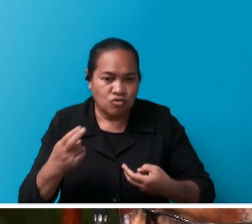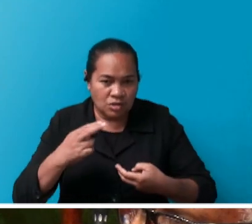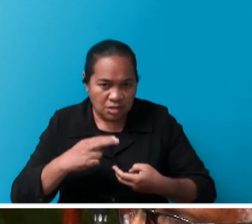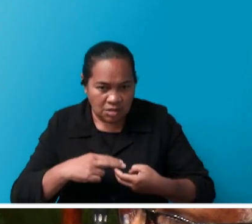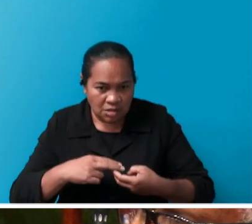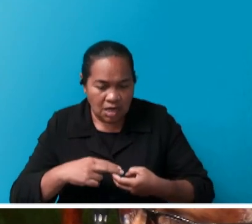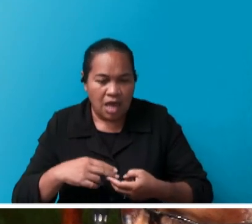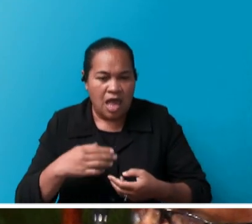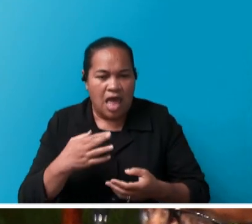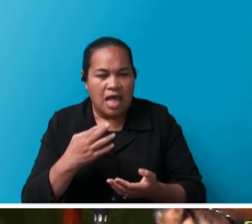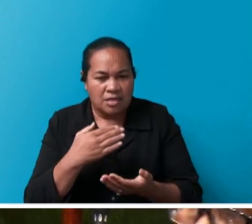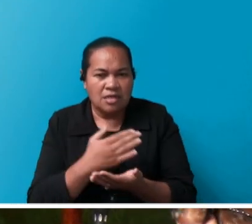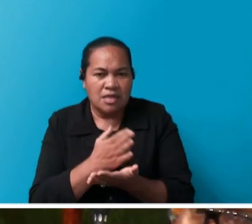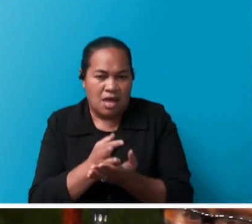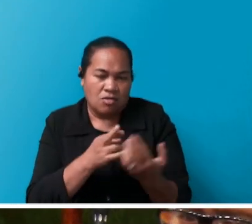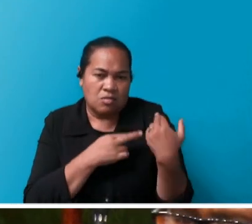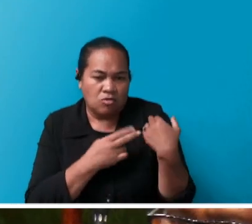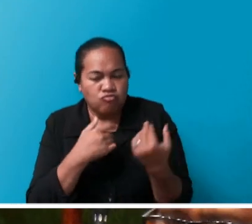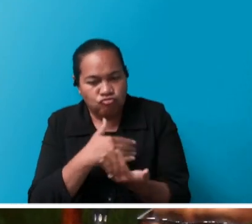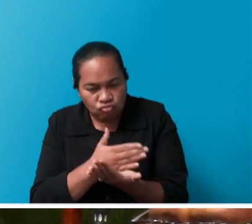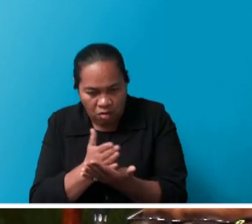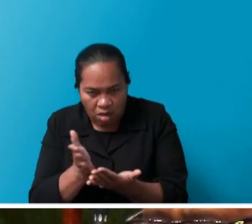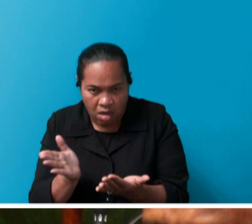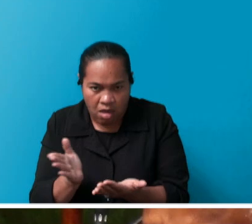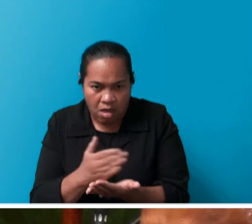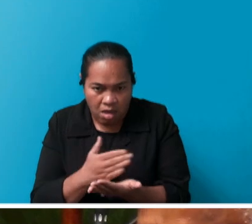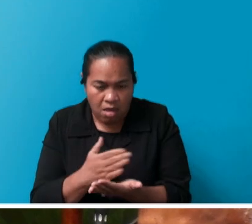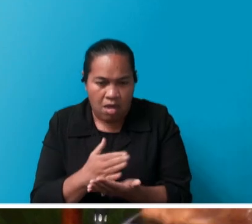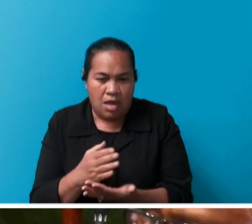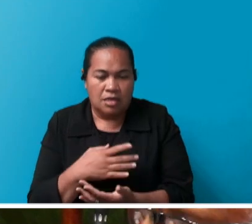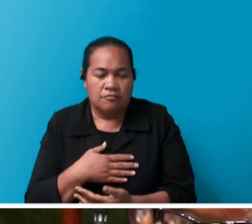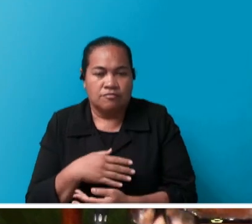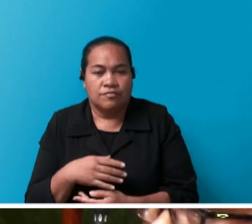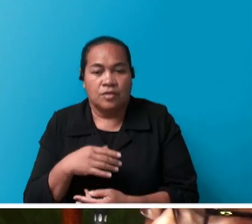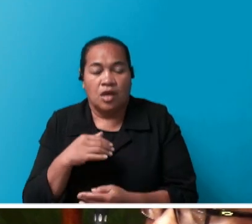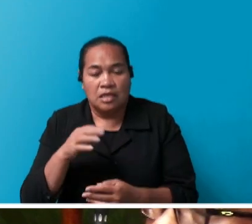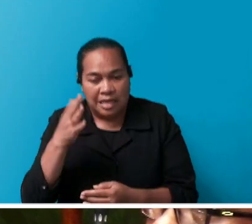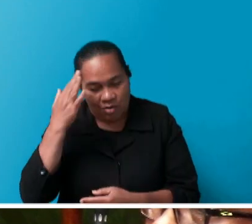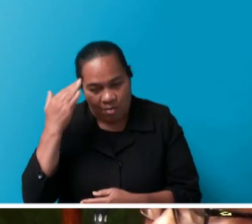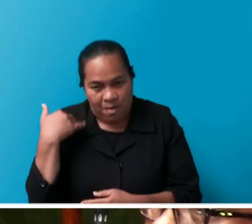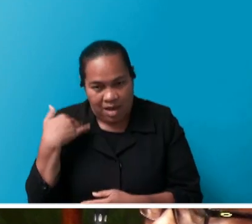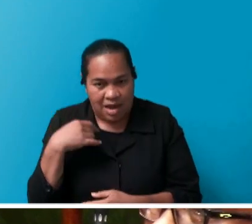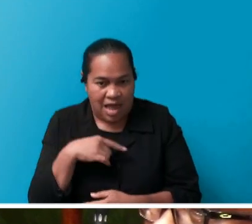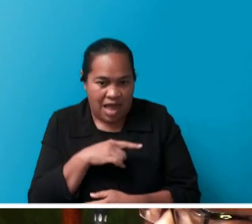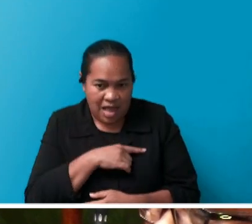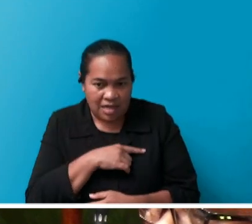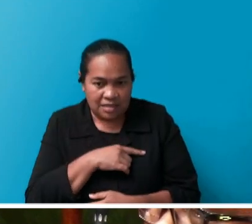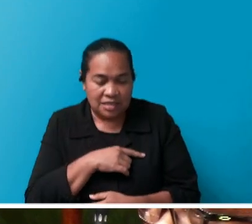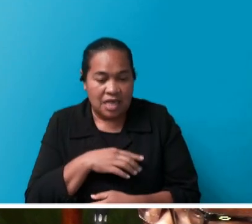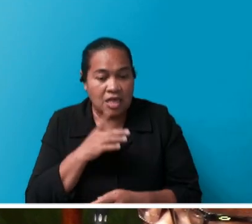collective progress for our beloved Fiji. His Excellency has reminded us that the change we seek must